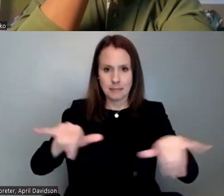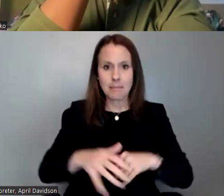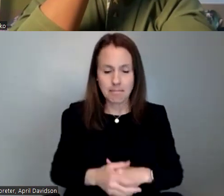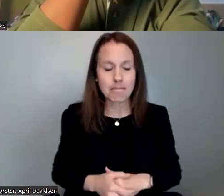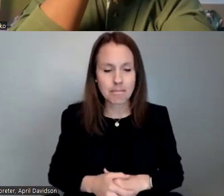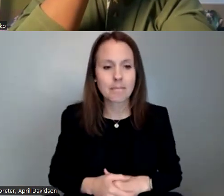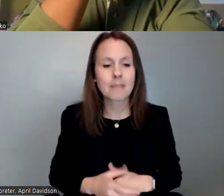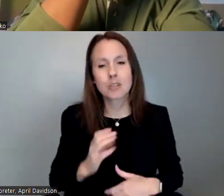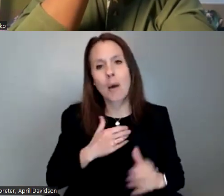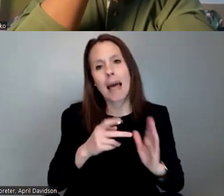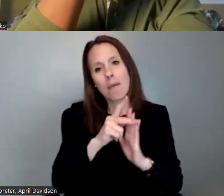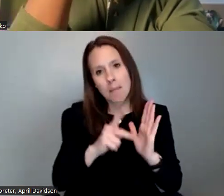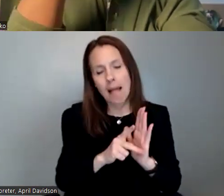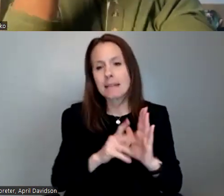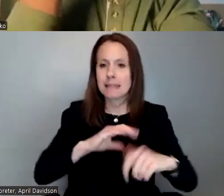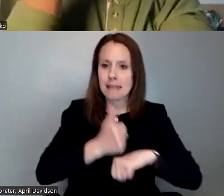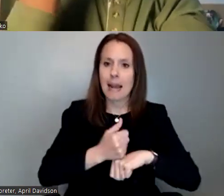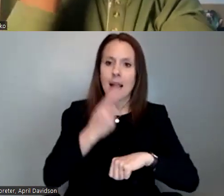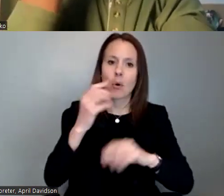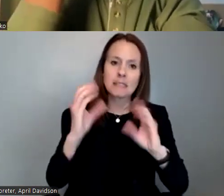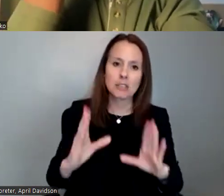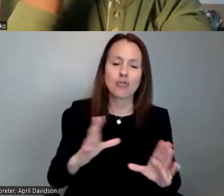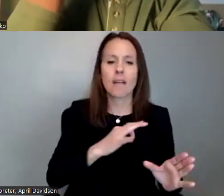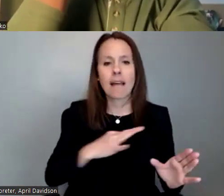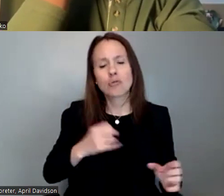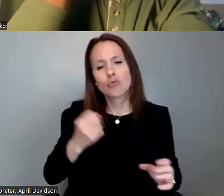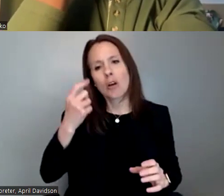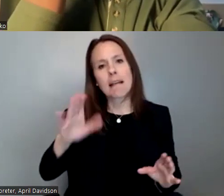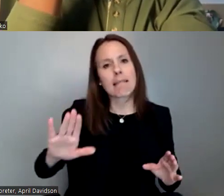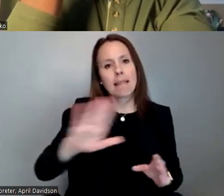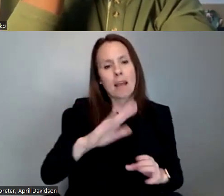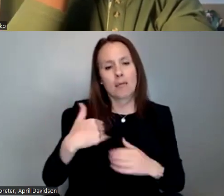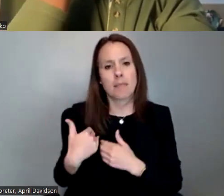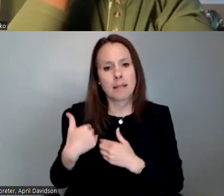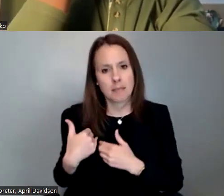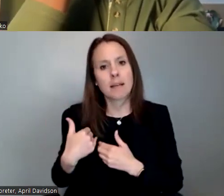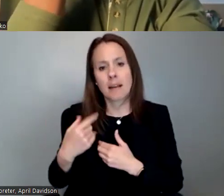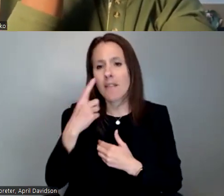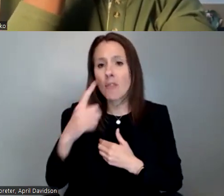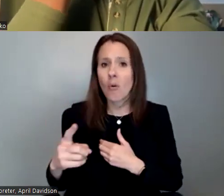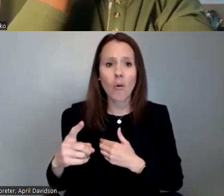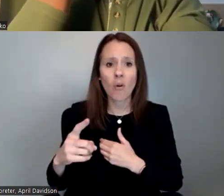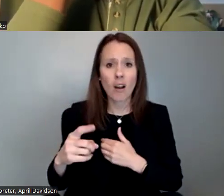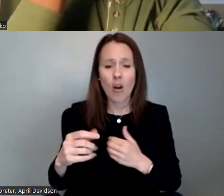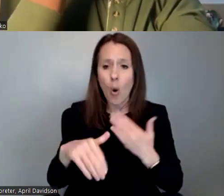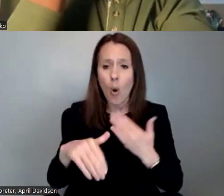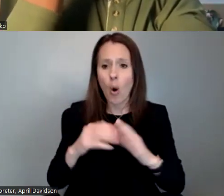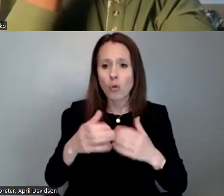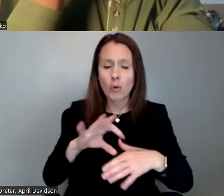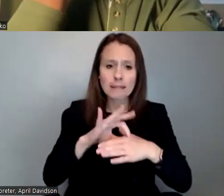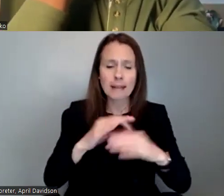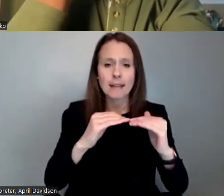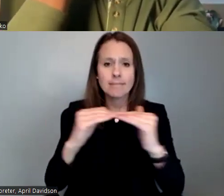our policy is designed to make sure that faculty understand their responsibilities around the equity of their course content for all